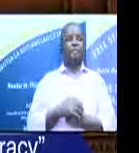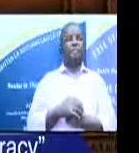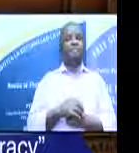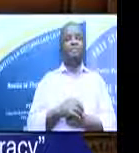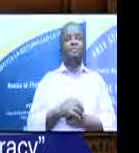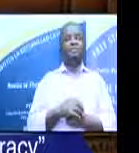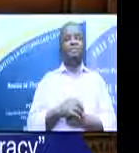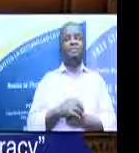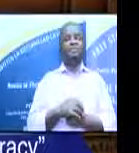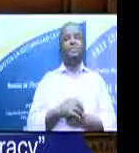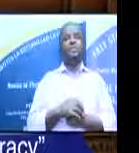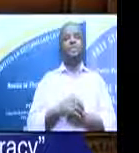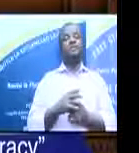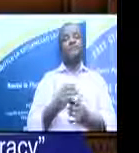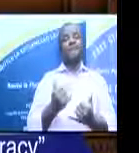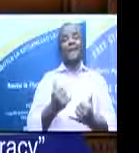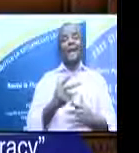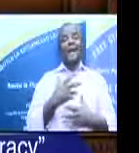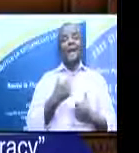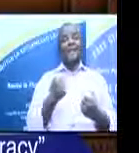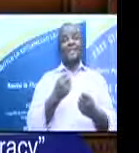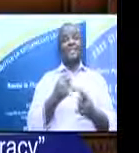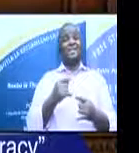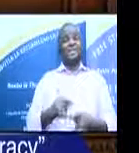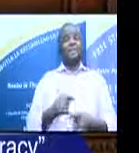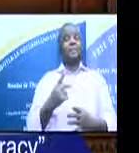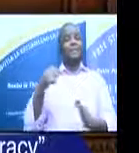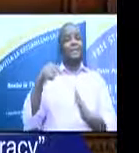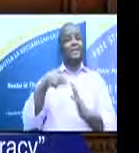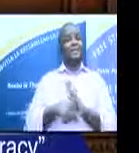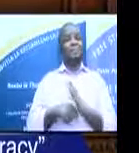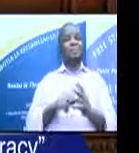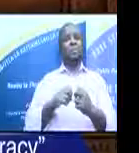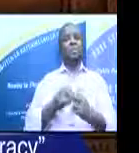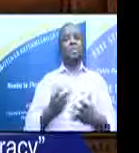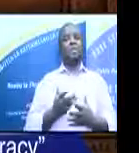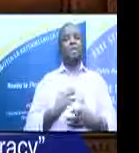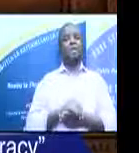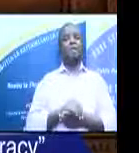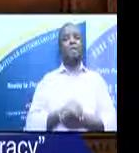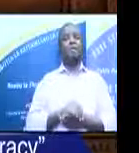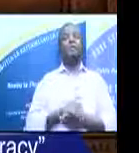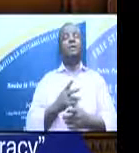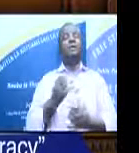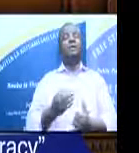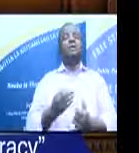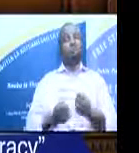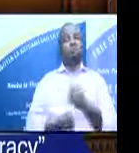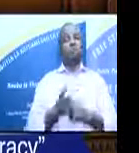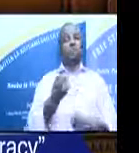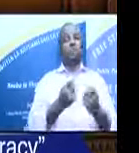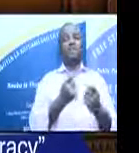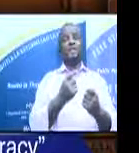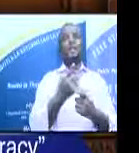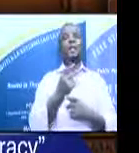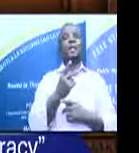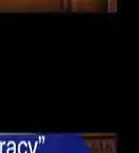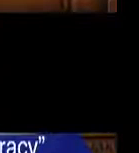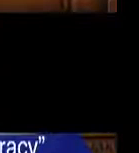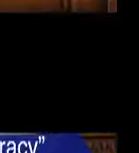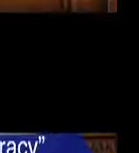The roots of dysfunctional health system and the collision of epidemics of communicable